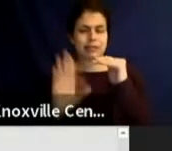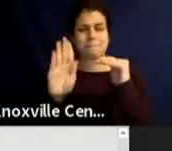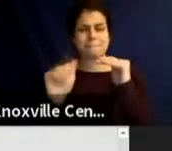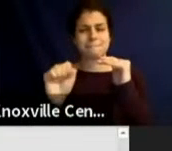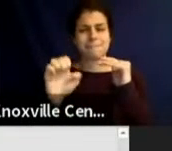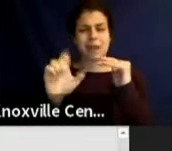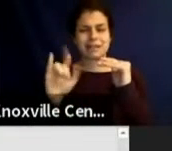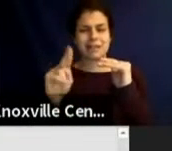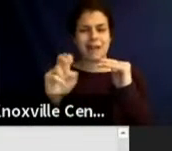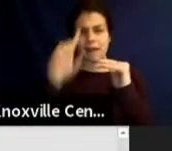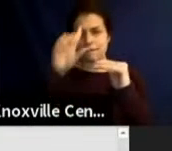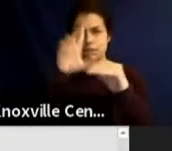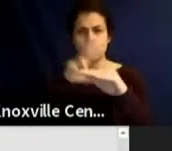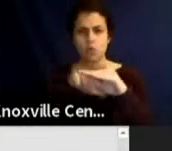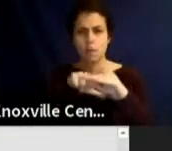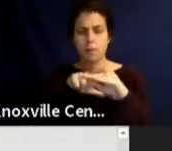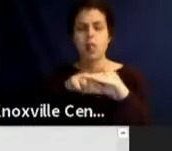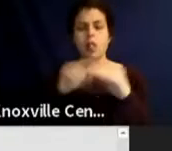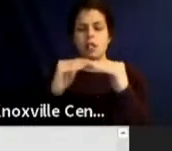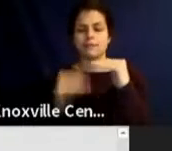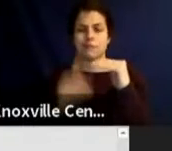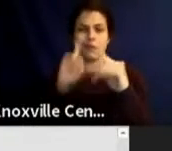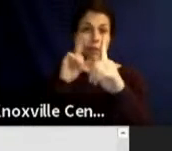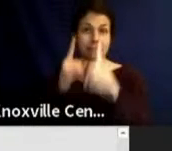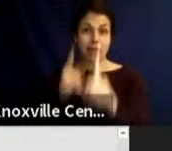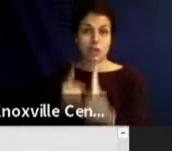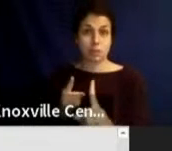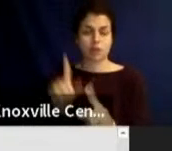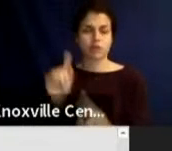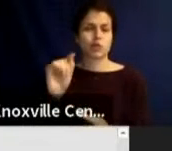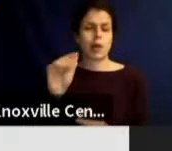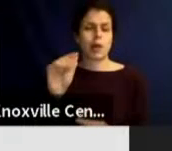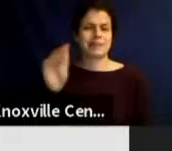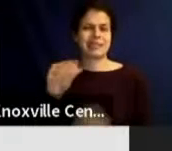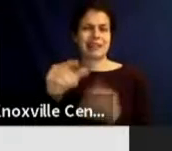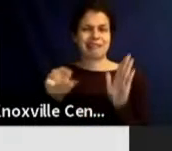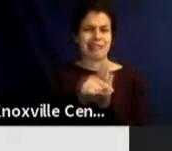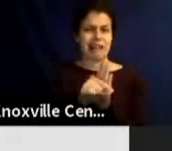is what it said on today's benchmarks on the state website.